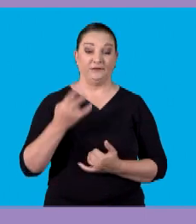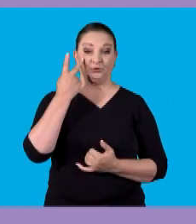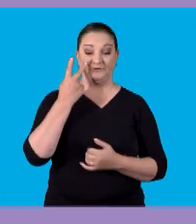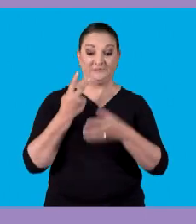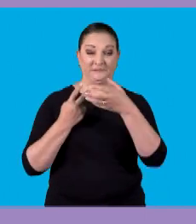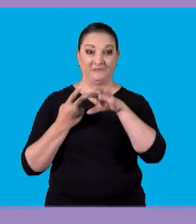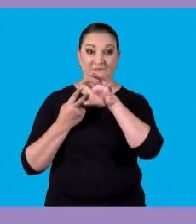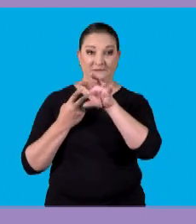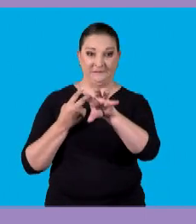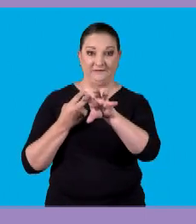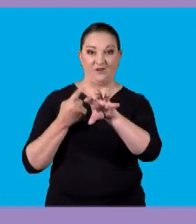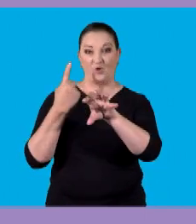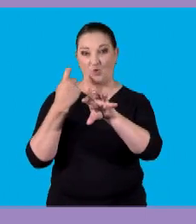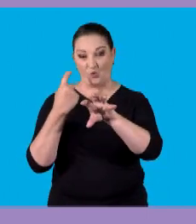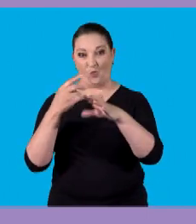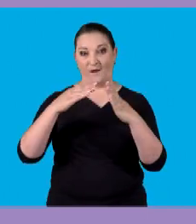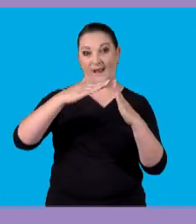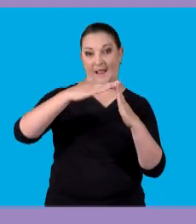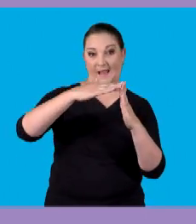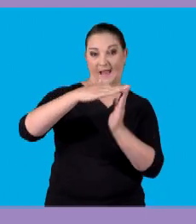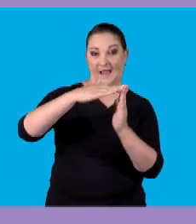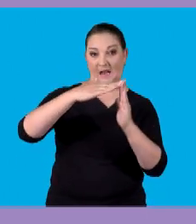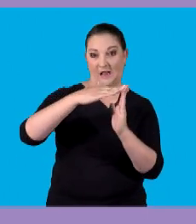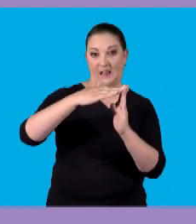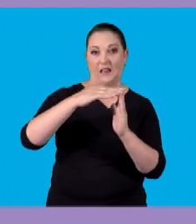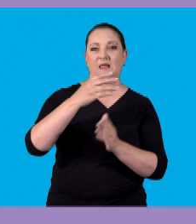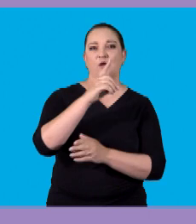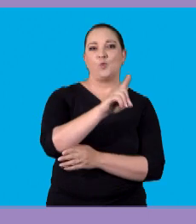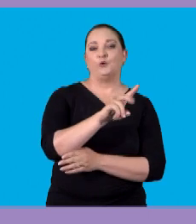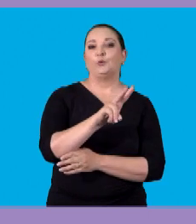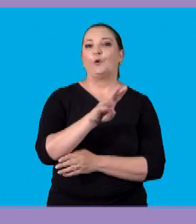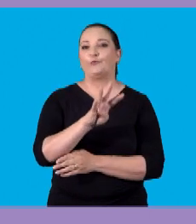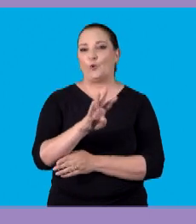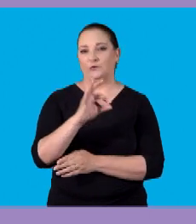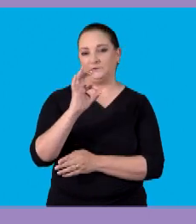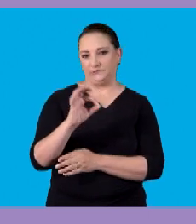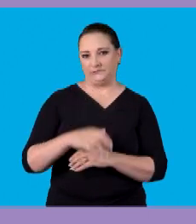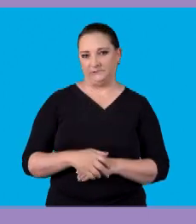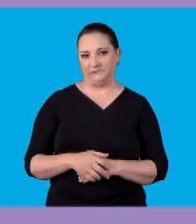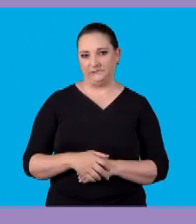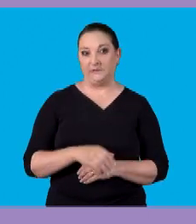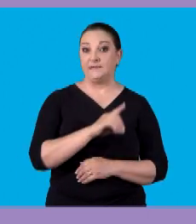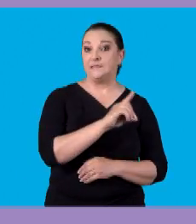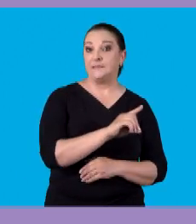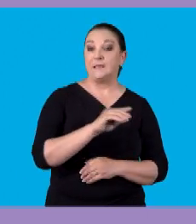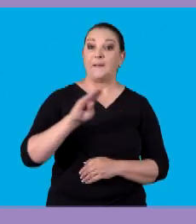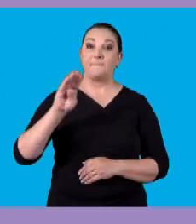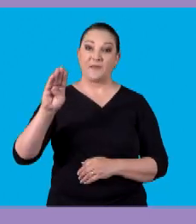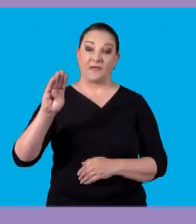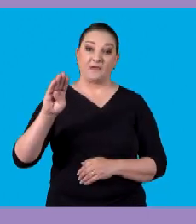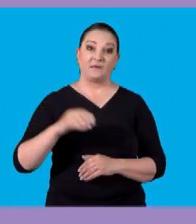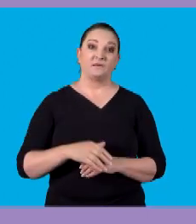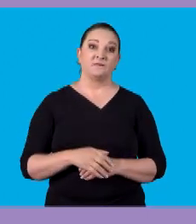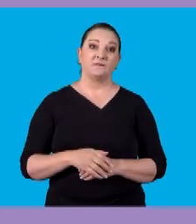parallelogram below has one given angle, angle A, which is 124 degrees, and DB, which